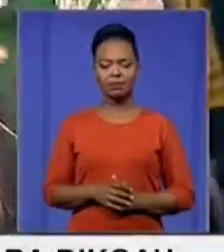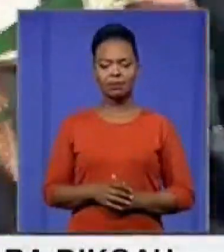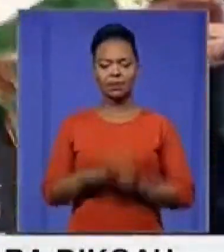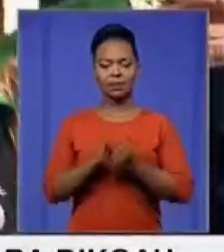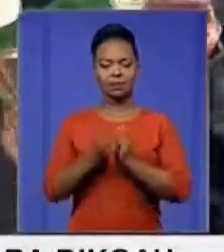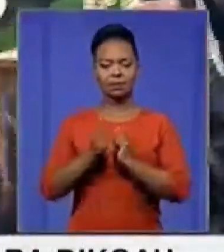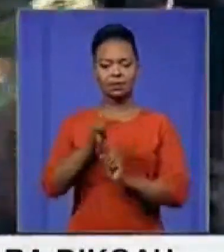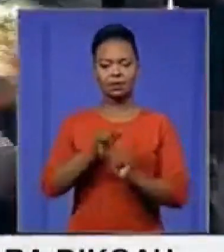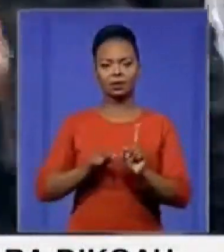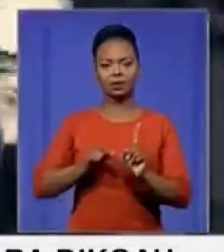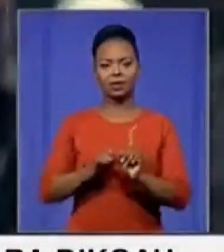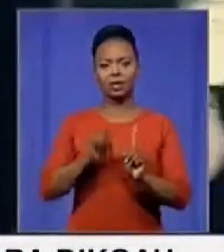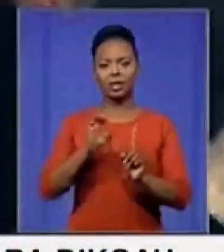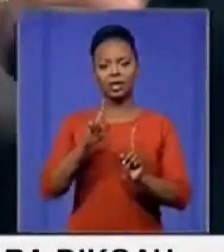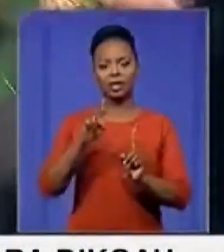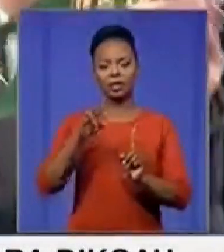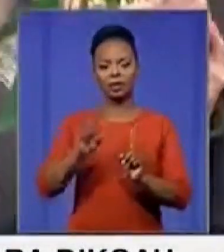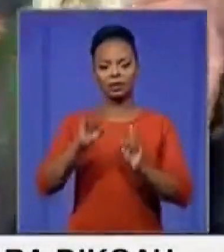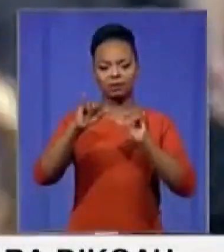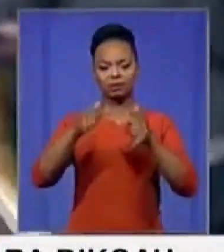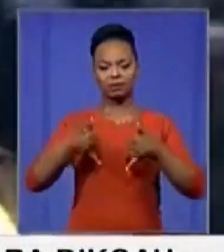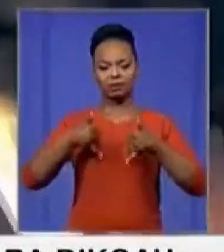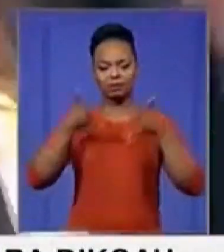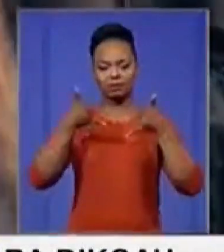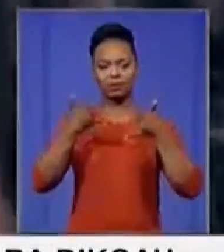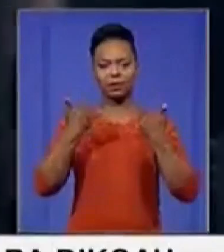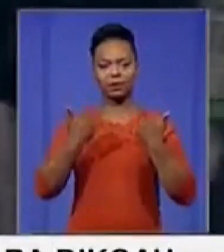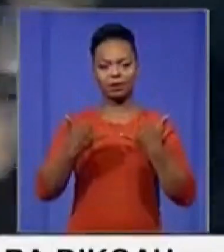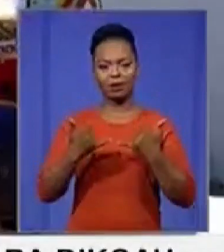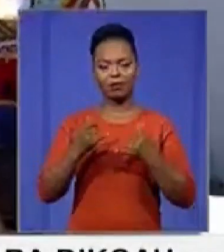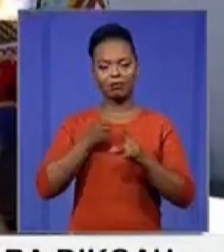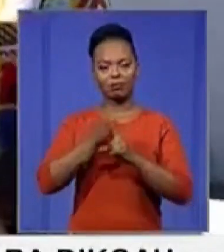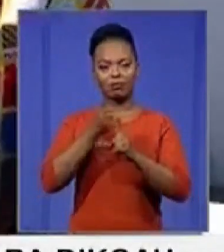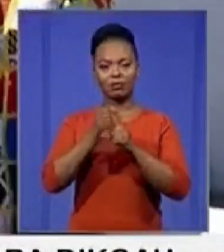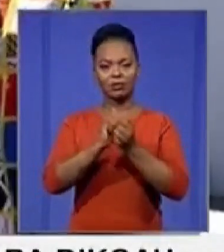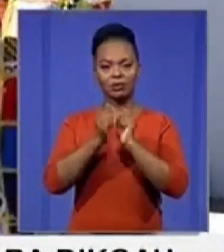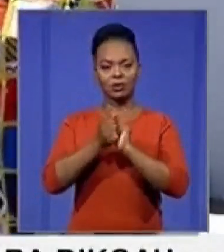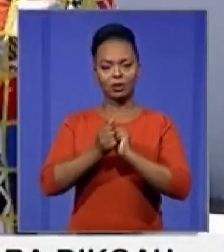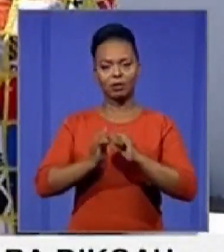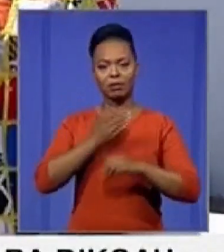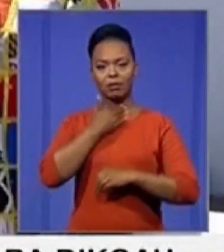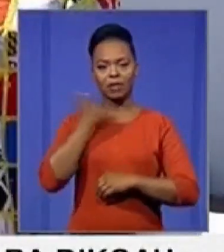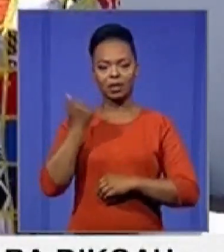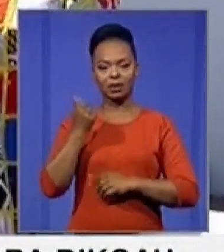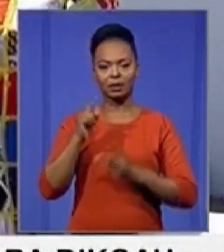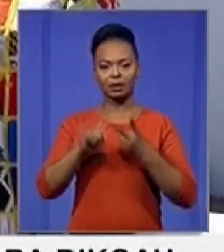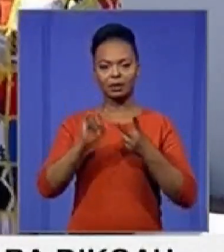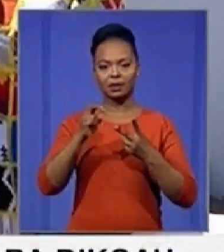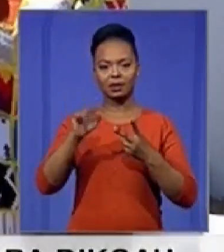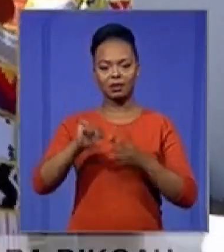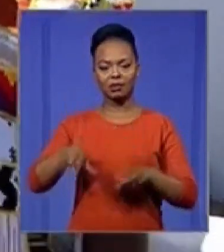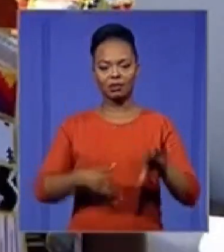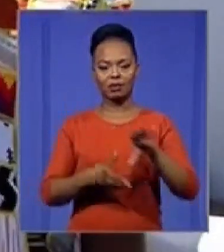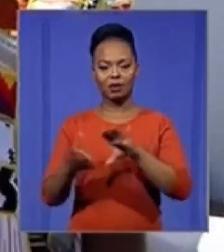Dipapading Tesri Elisi o tla amohela kgao ya Order of Ikhamanga ka menya boiketso ya hae dipapading tsa basadi le siya kolisi papading ya